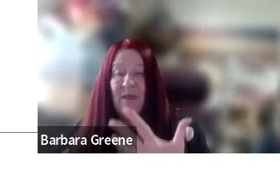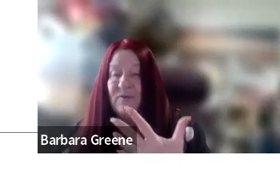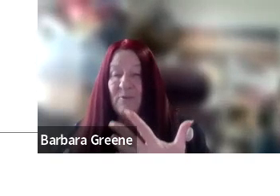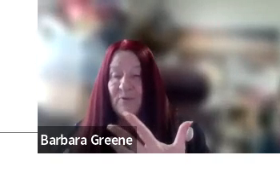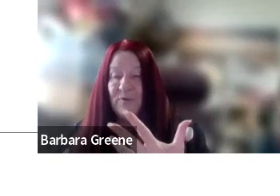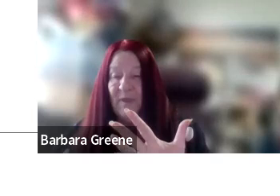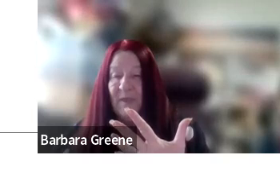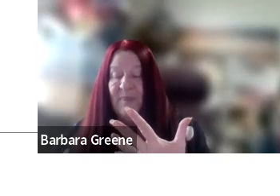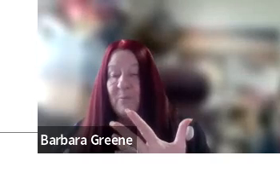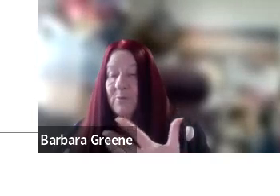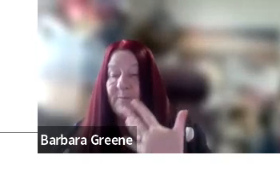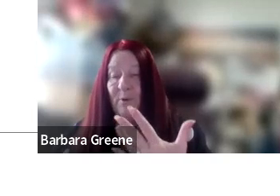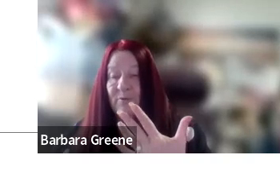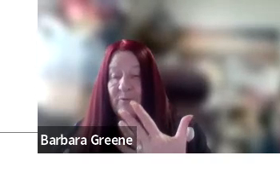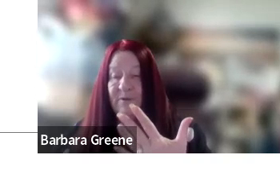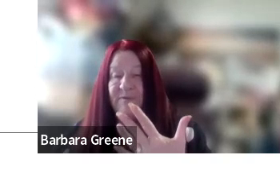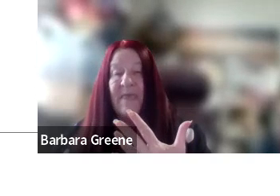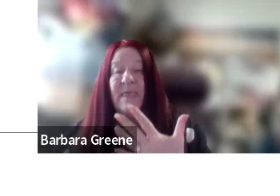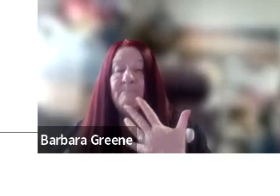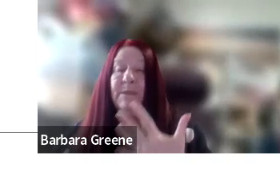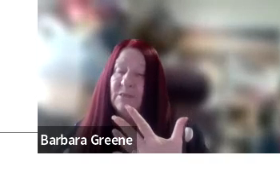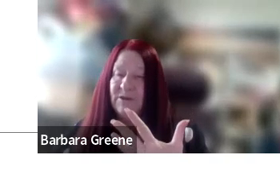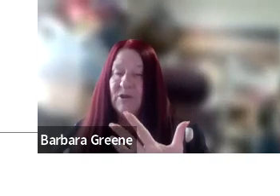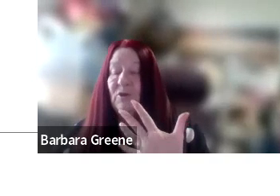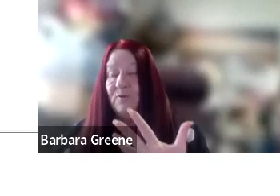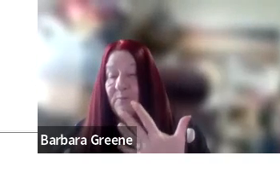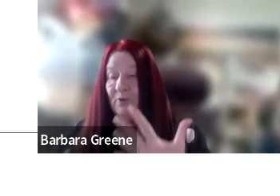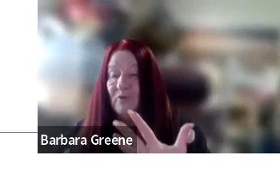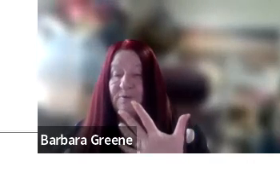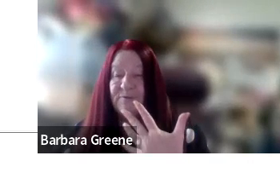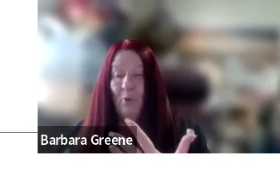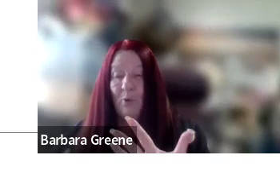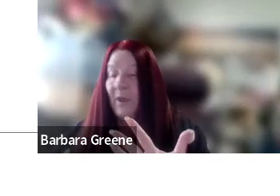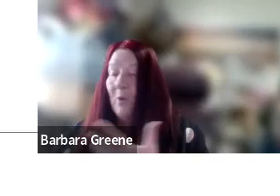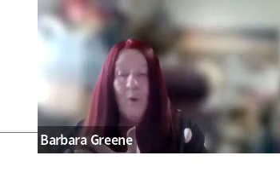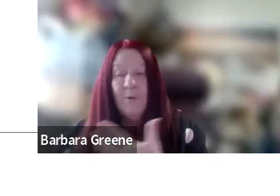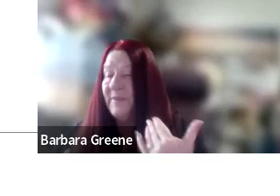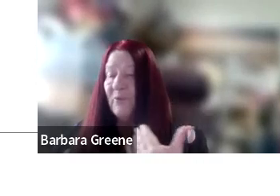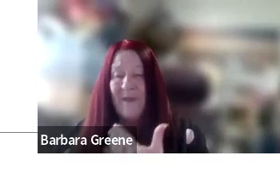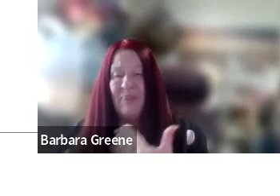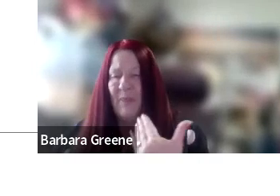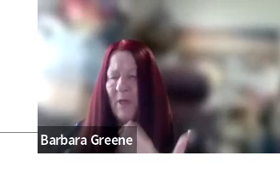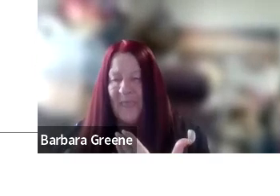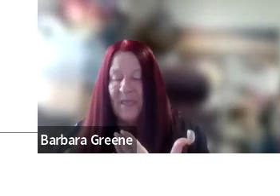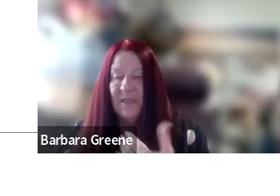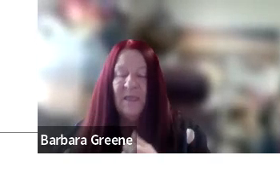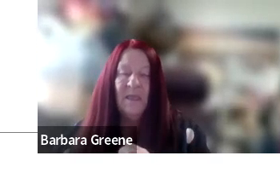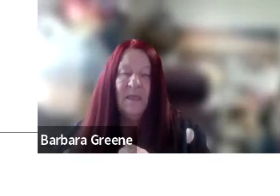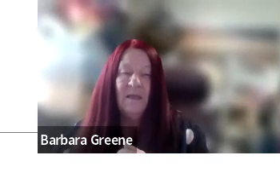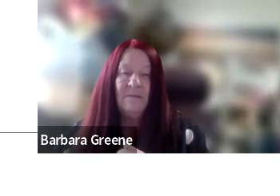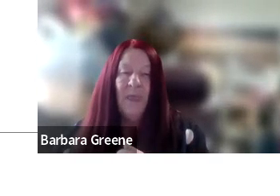97% of the customers that were referred to us had the ability to use virtual support. We would never have thought